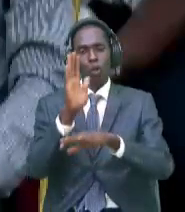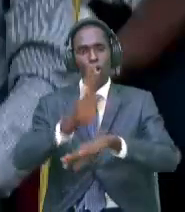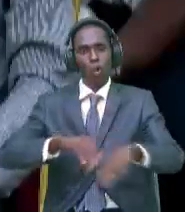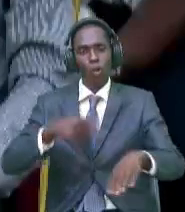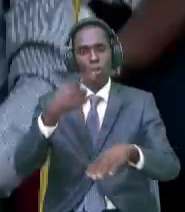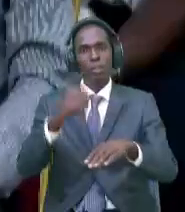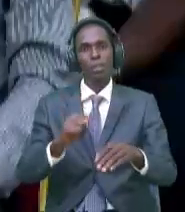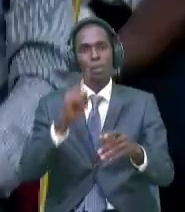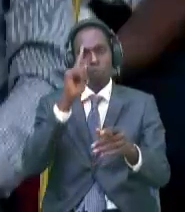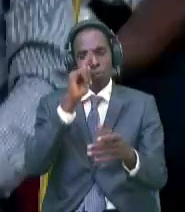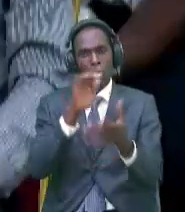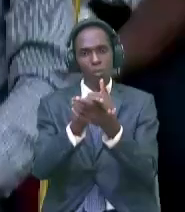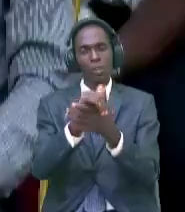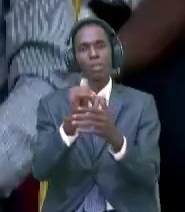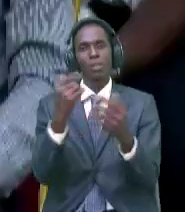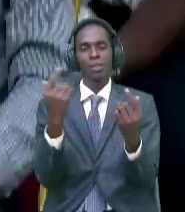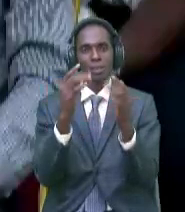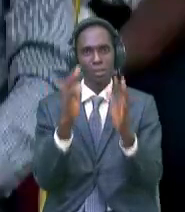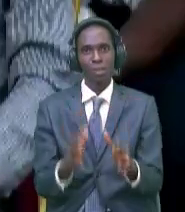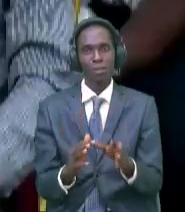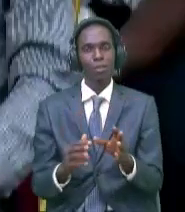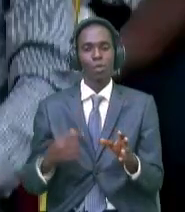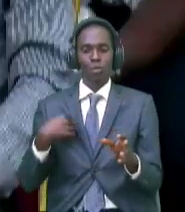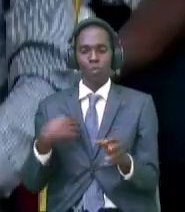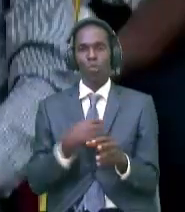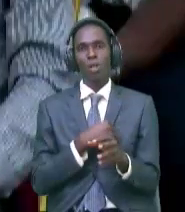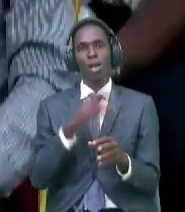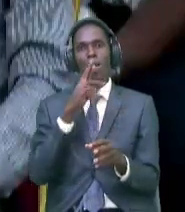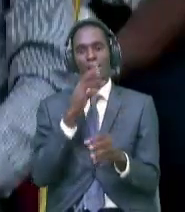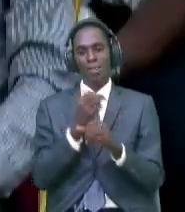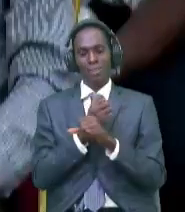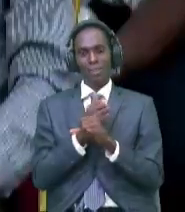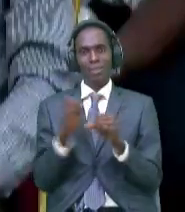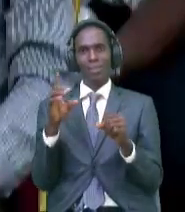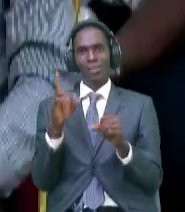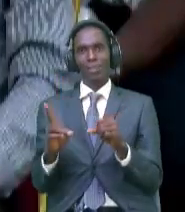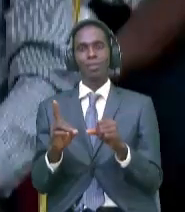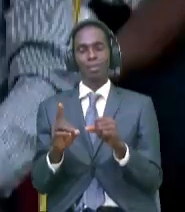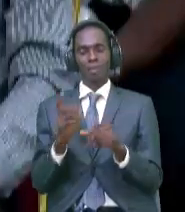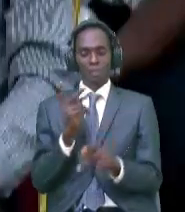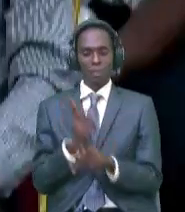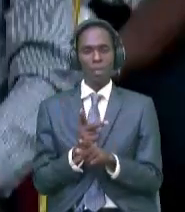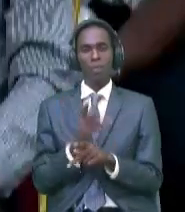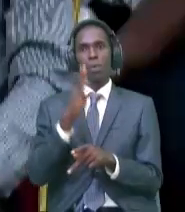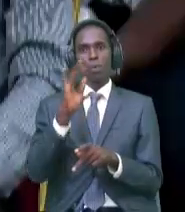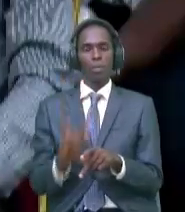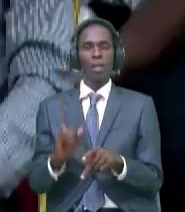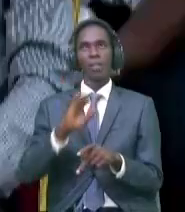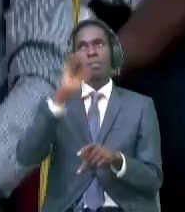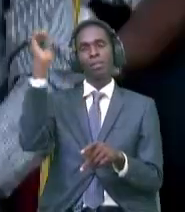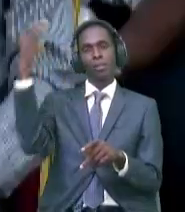believers sinners. We are saints sustained by grace, not